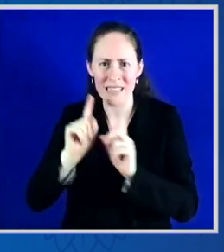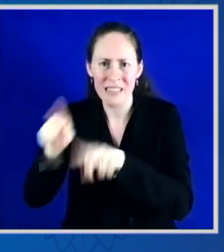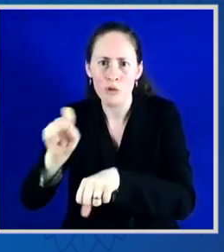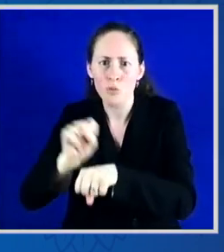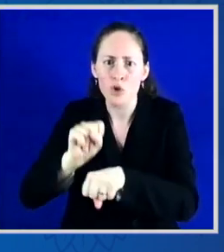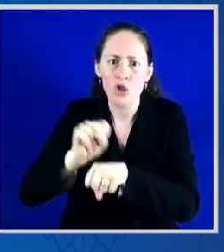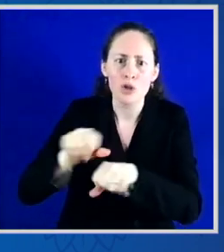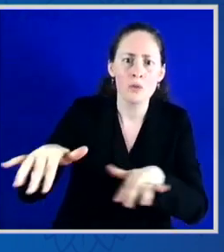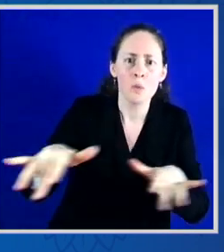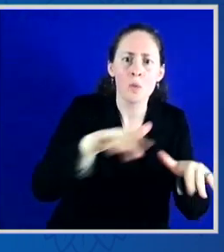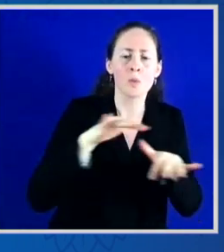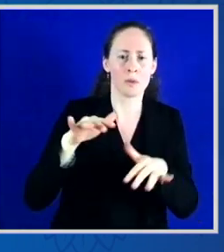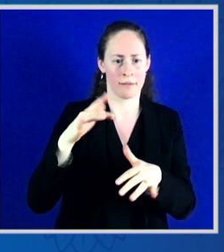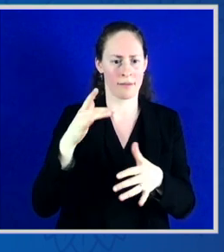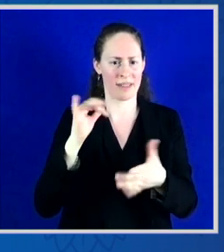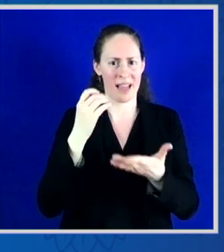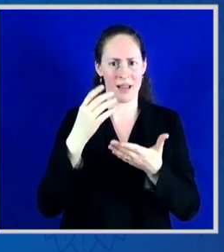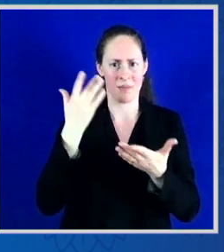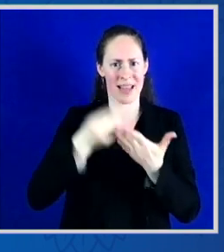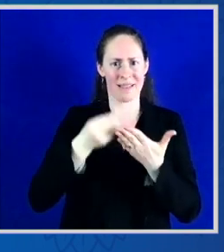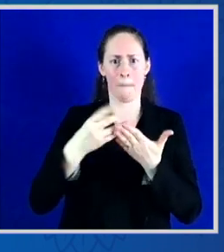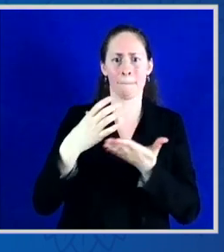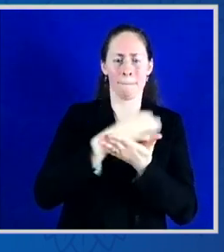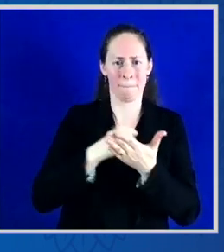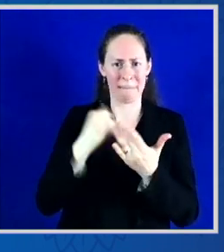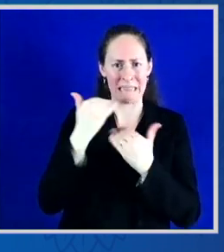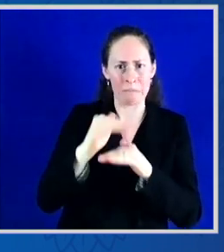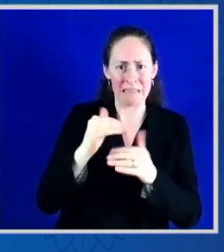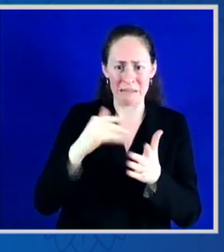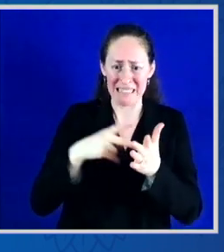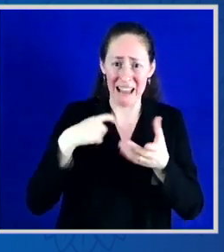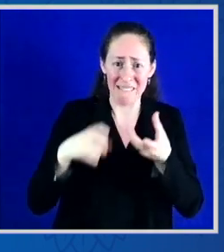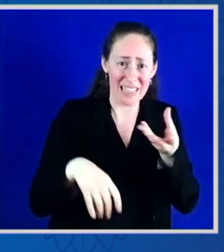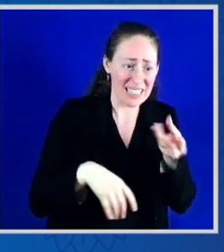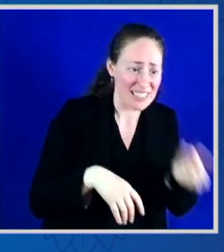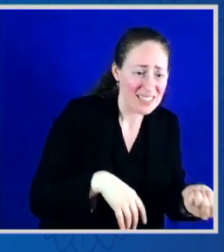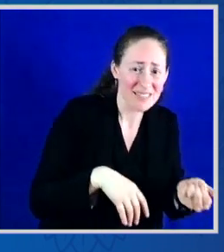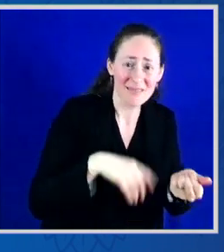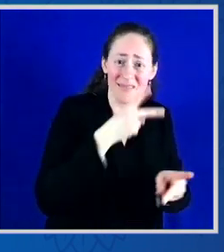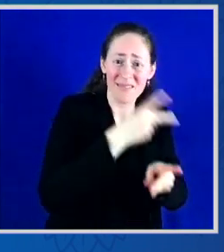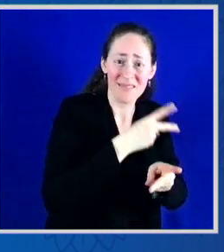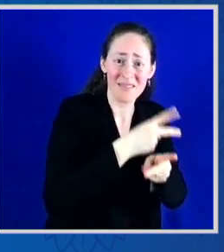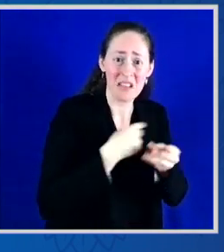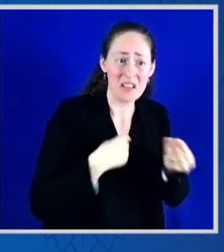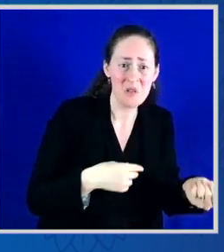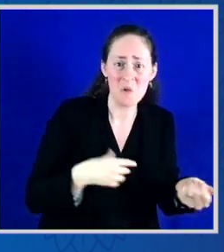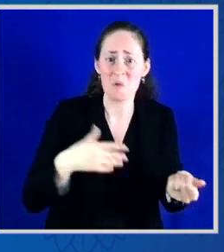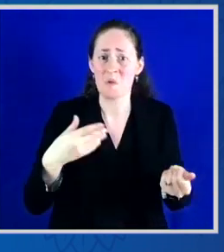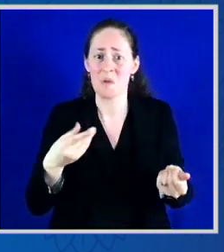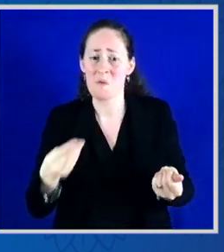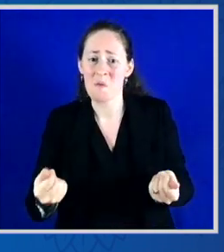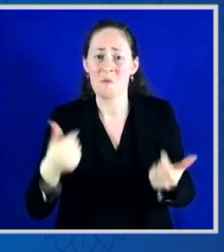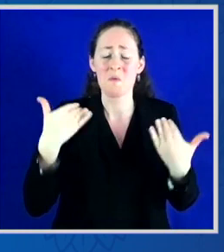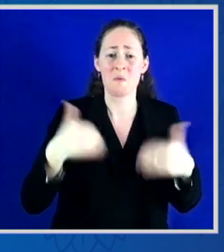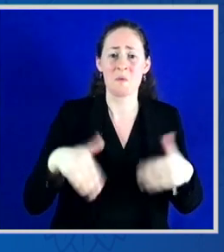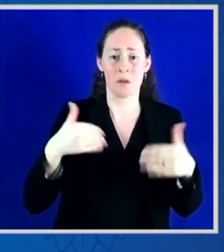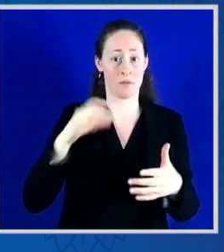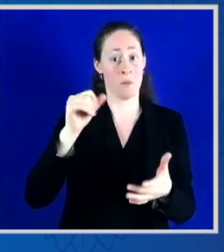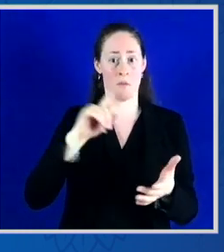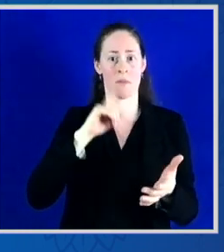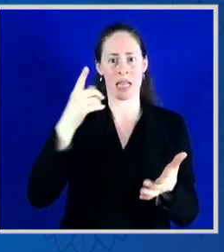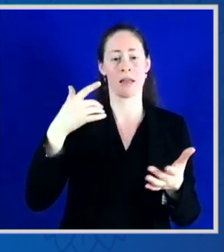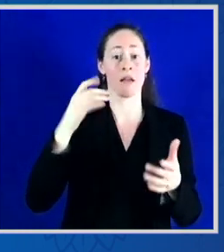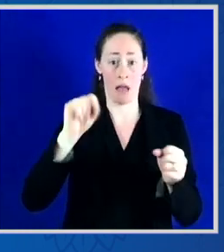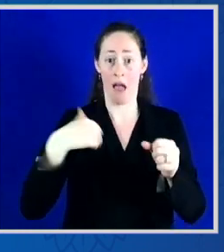eligibility limits so parents are in a better position to qualify for subsidy programs, and paying for